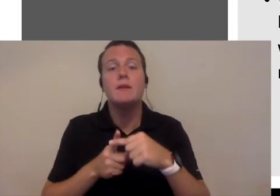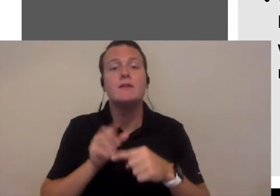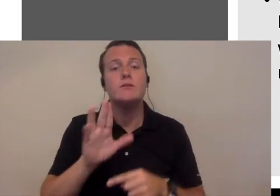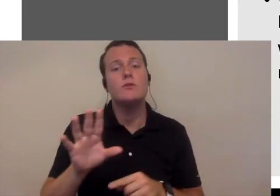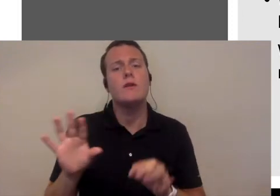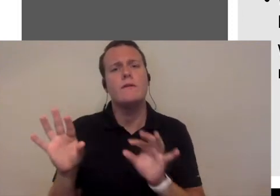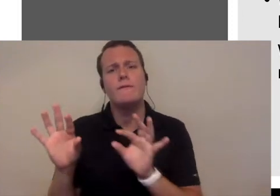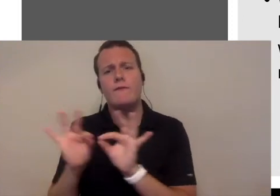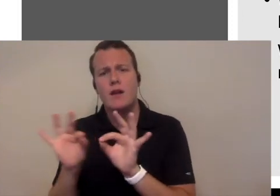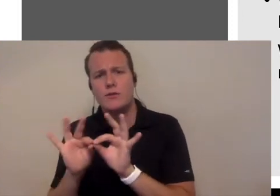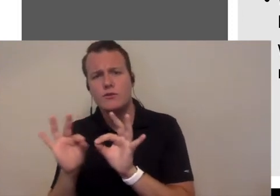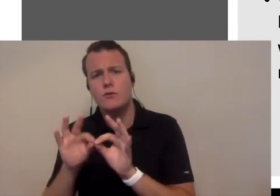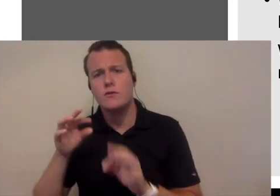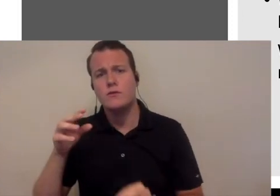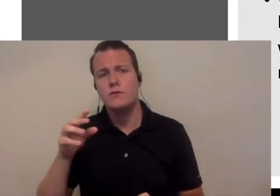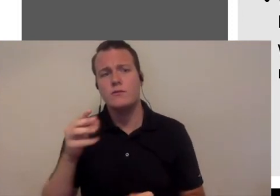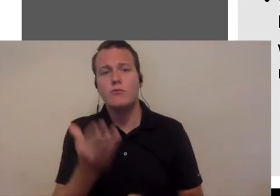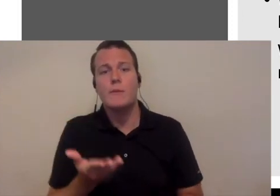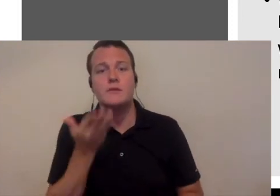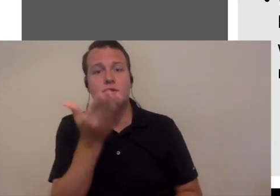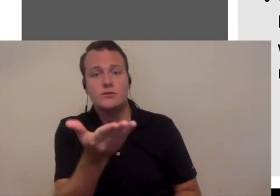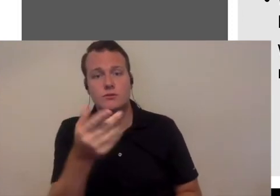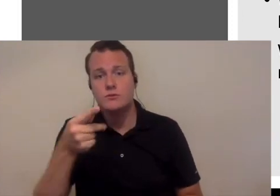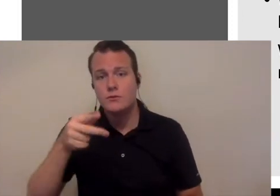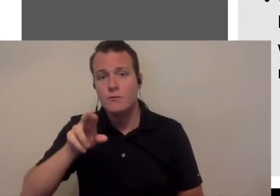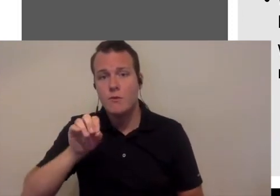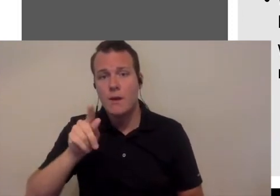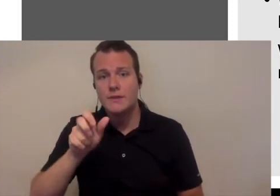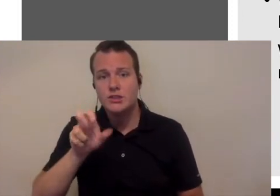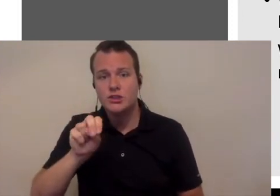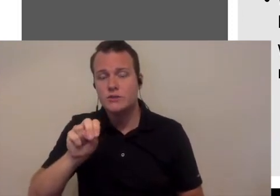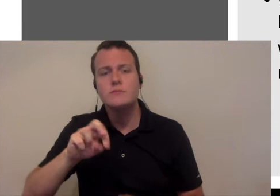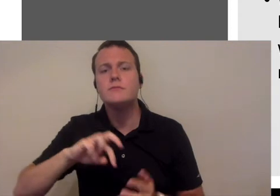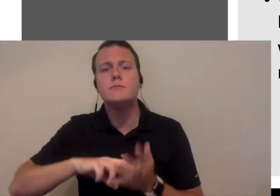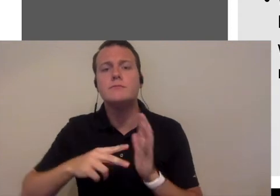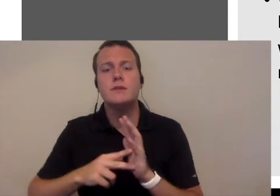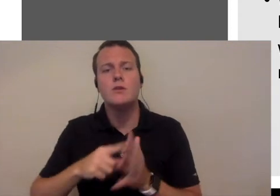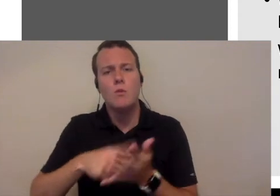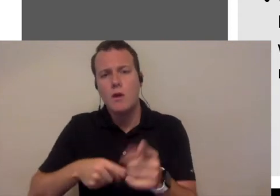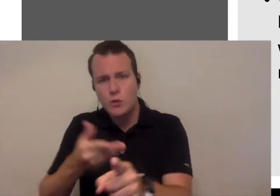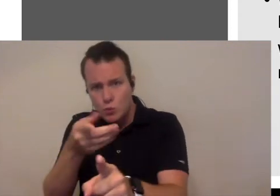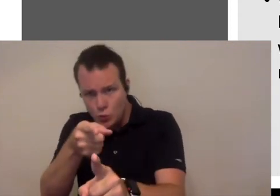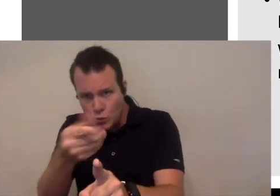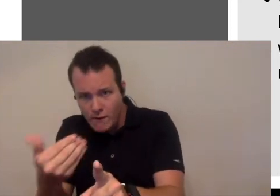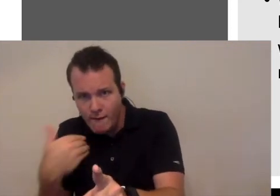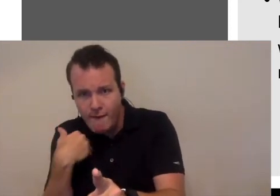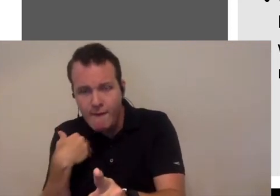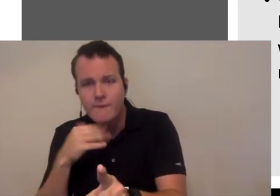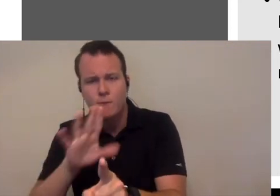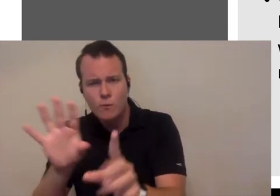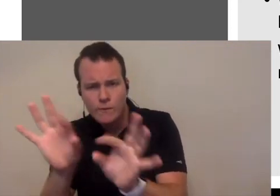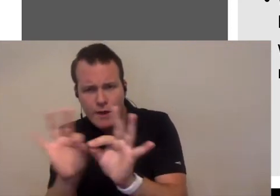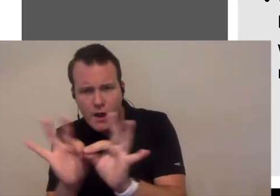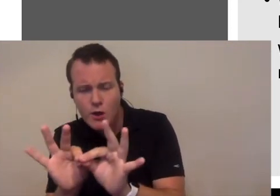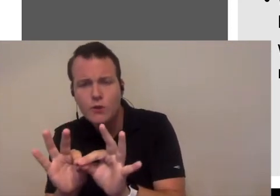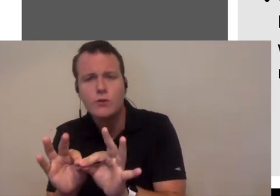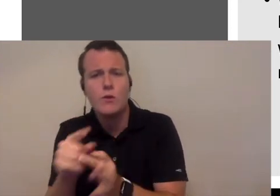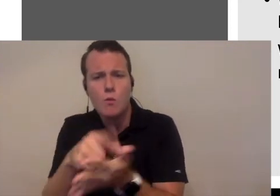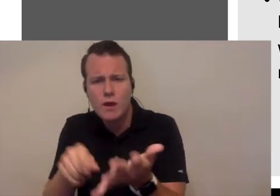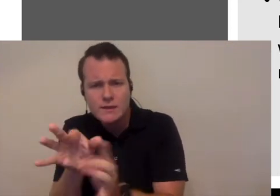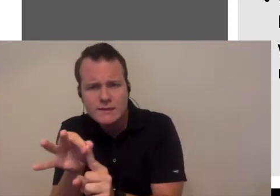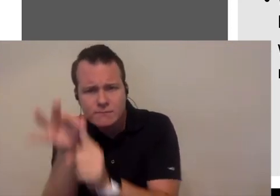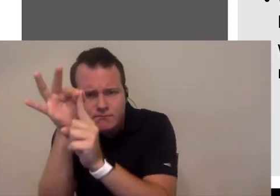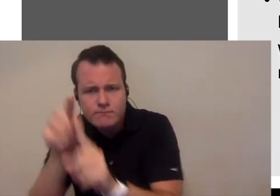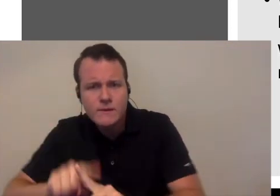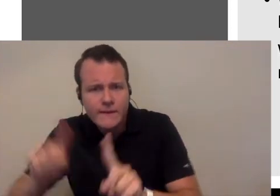proposition? Meaning, what is it that you have that makes you different? What's your value? And